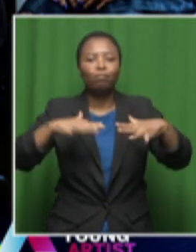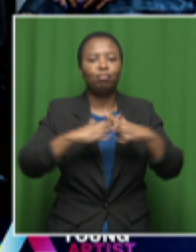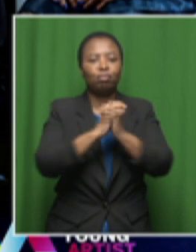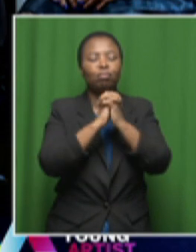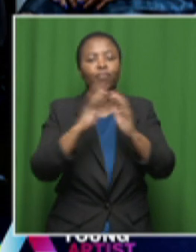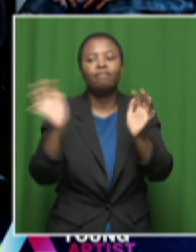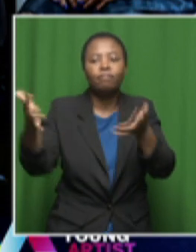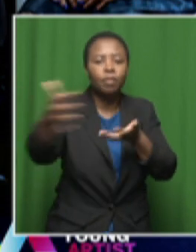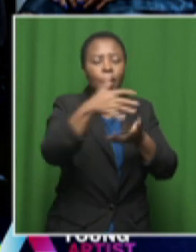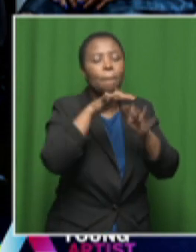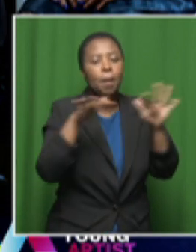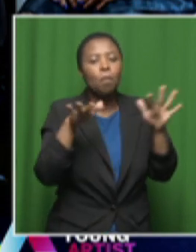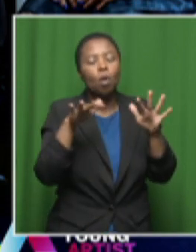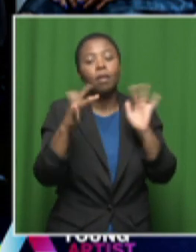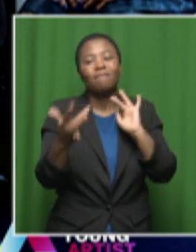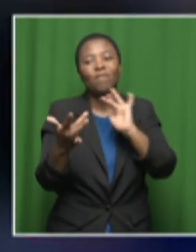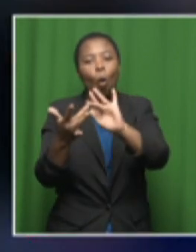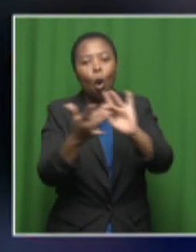and contacts?